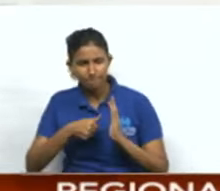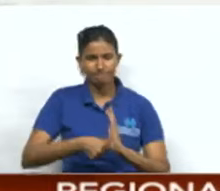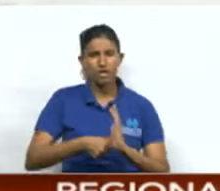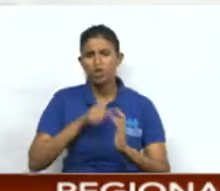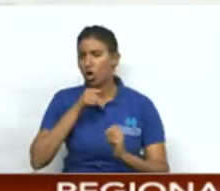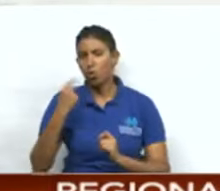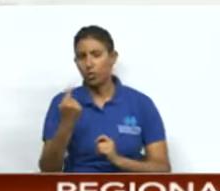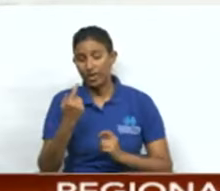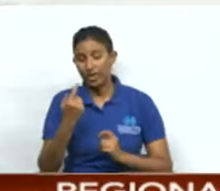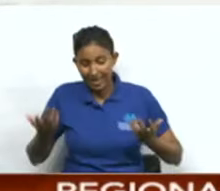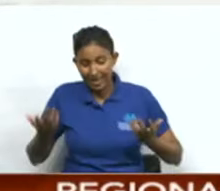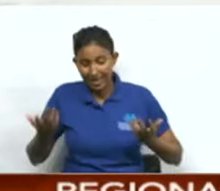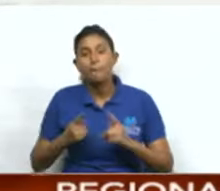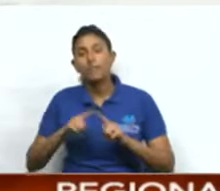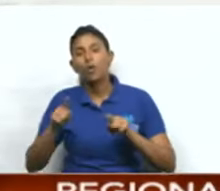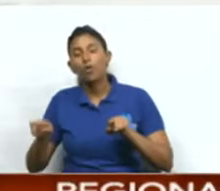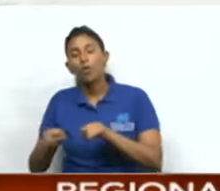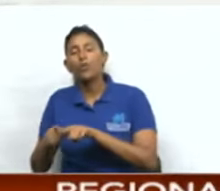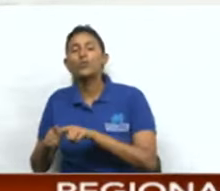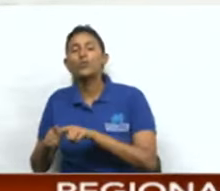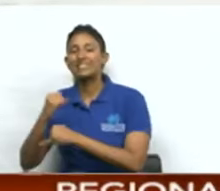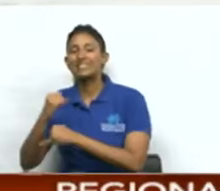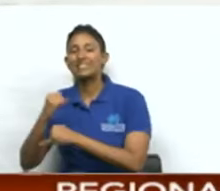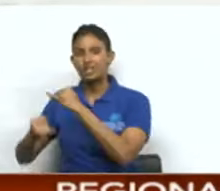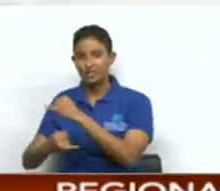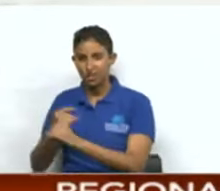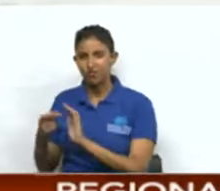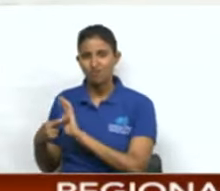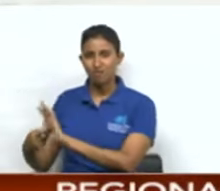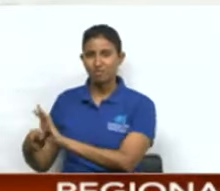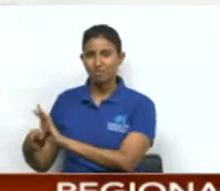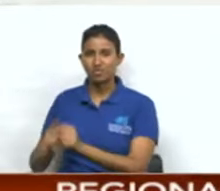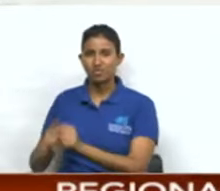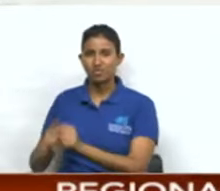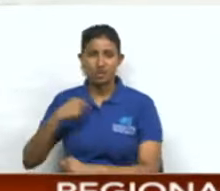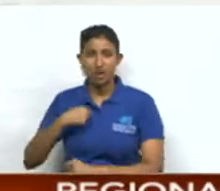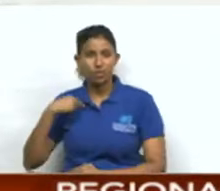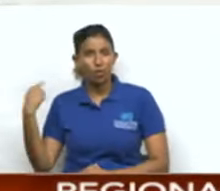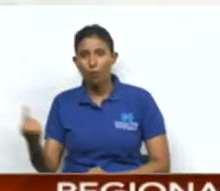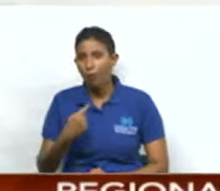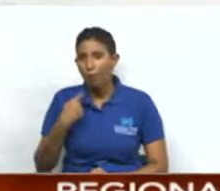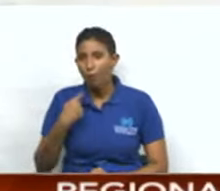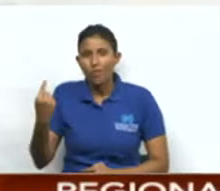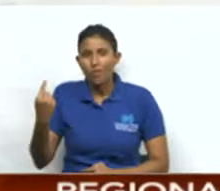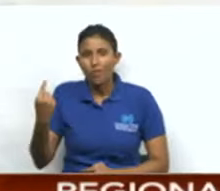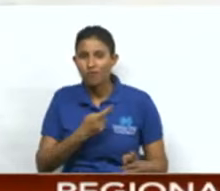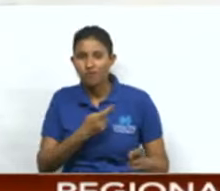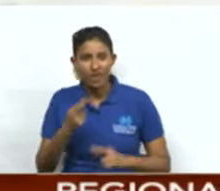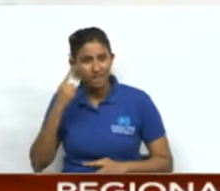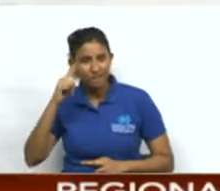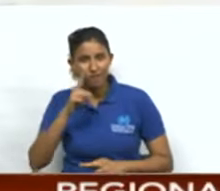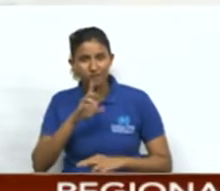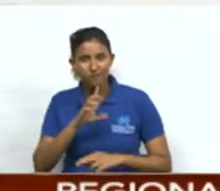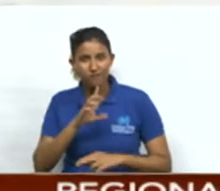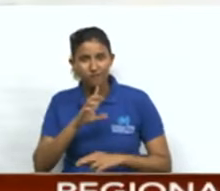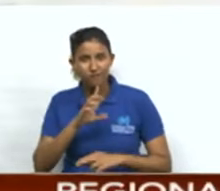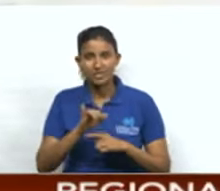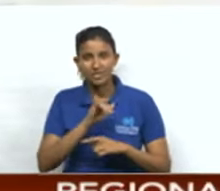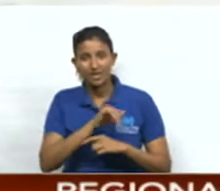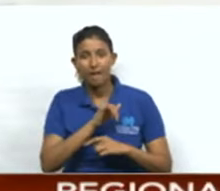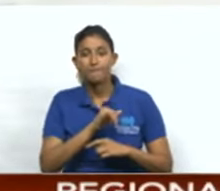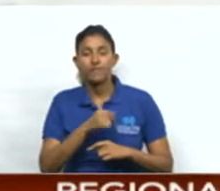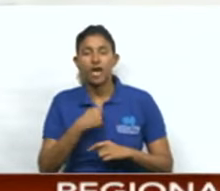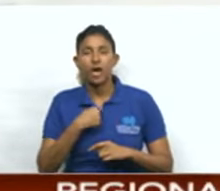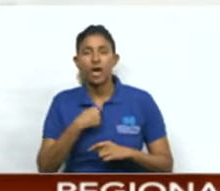as far as I'm concerned, I will always be a Trinidadian. And I just want to find, not one, I want to find a group